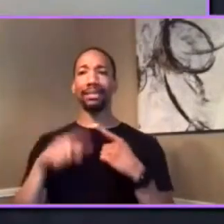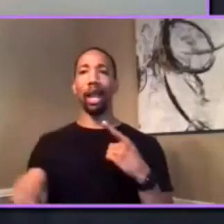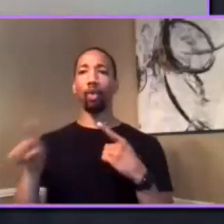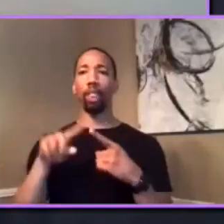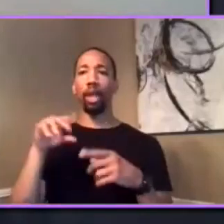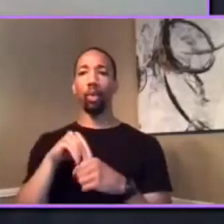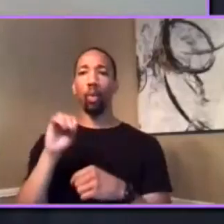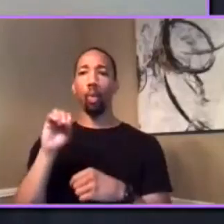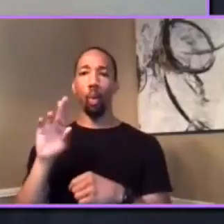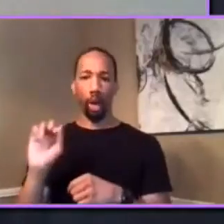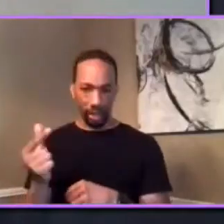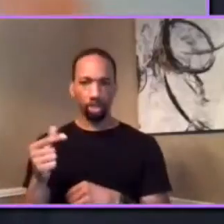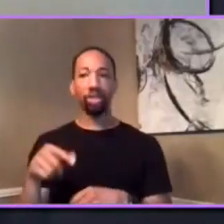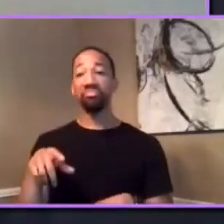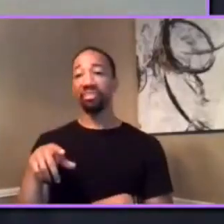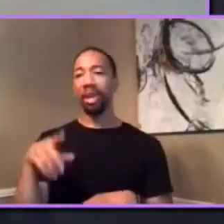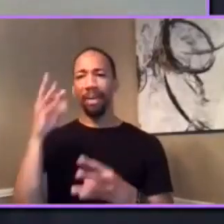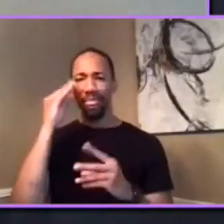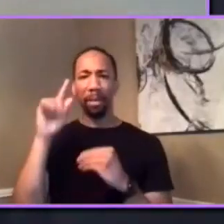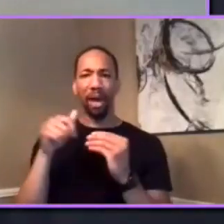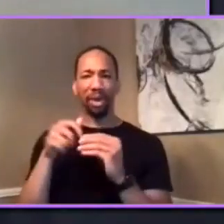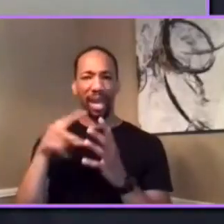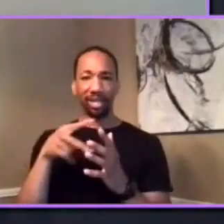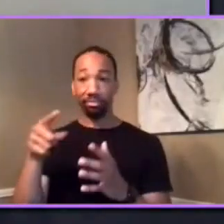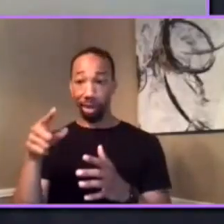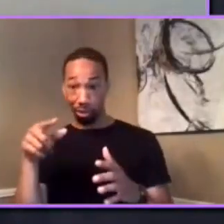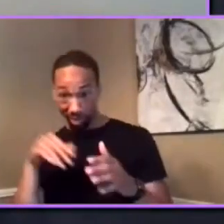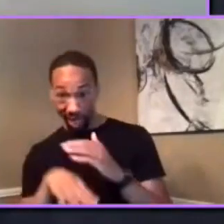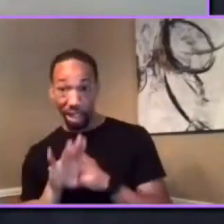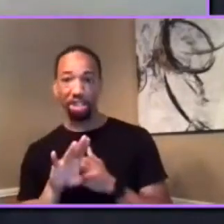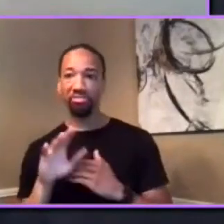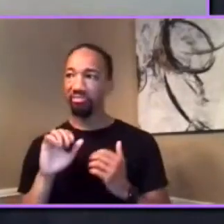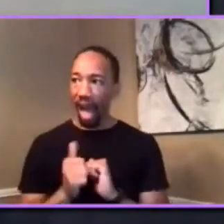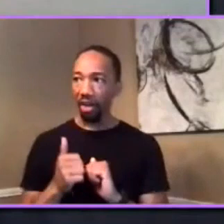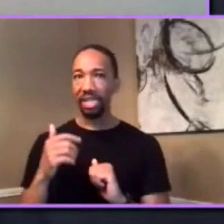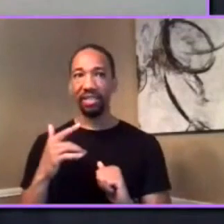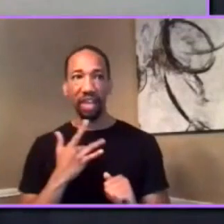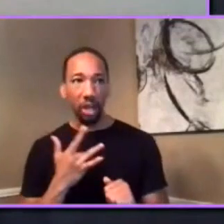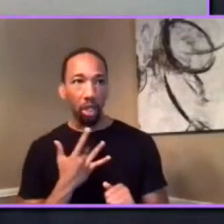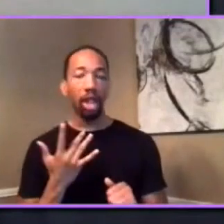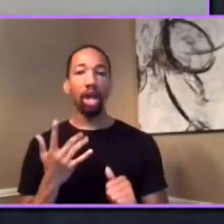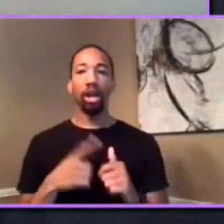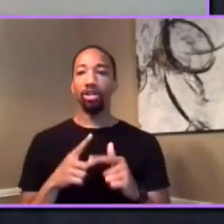how does it look and feel? You develop in the scene, you learn these skills and great